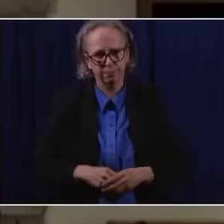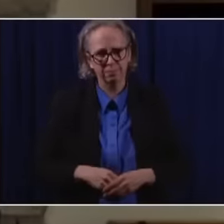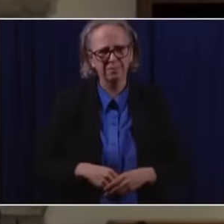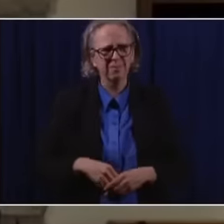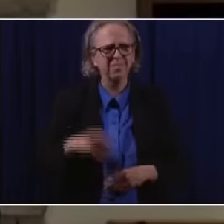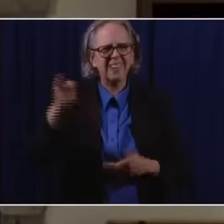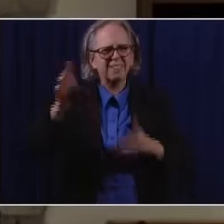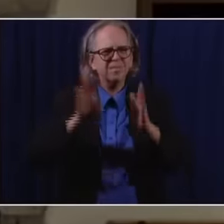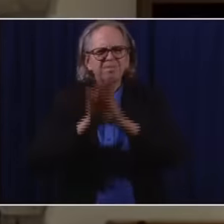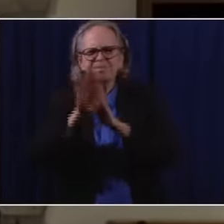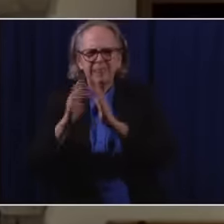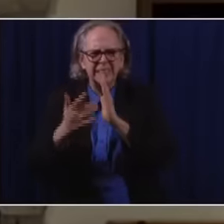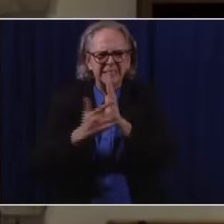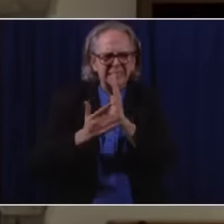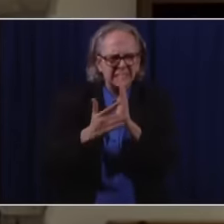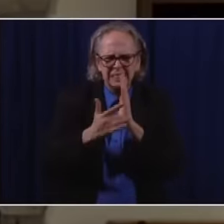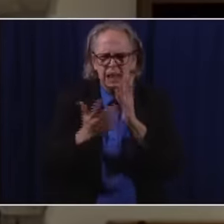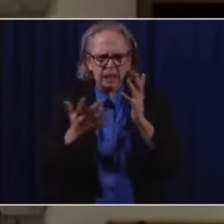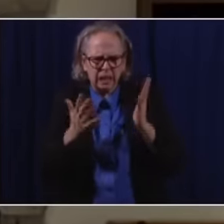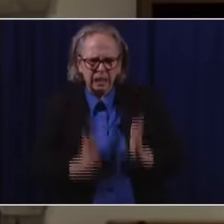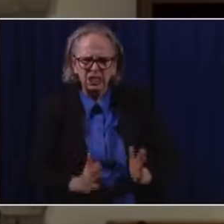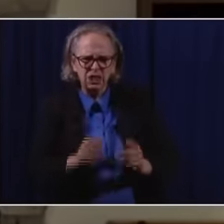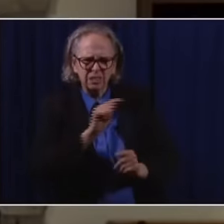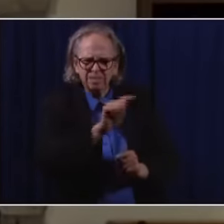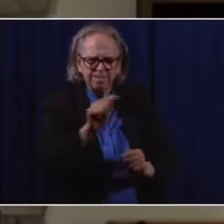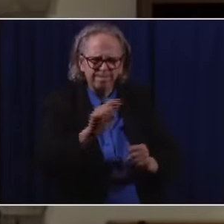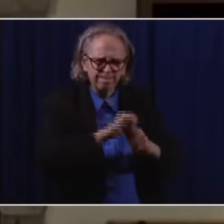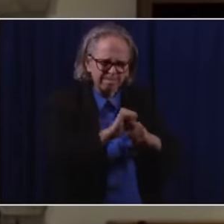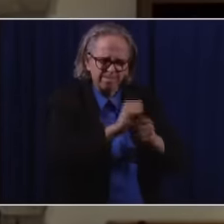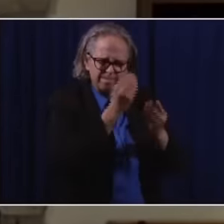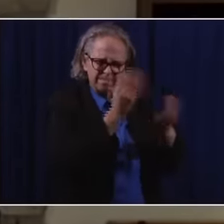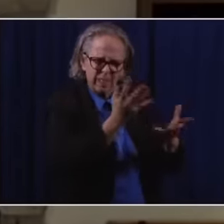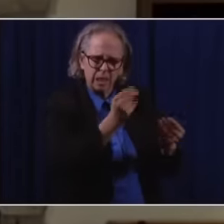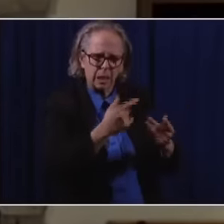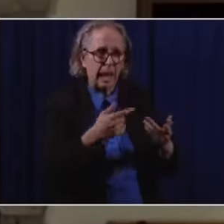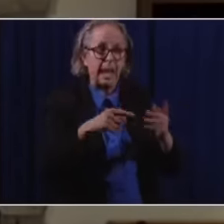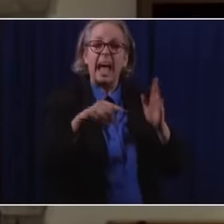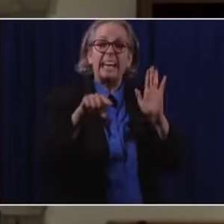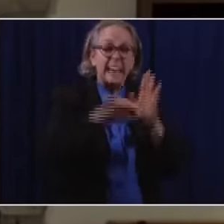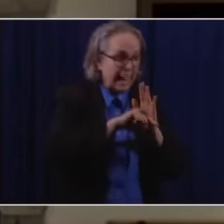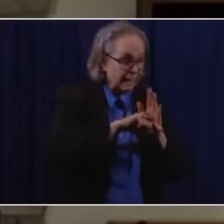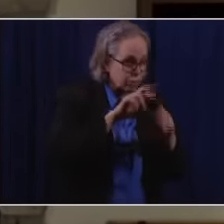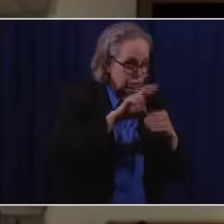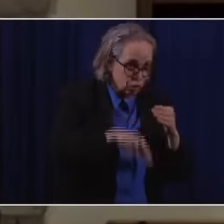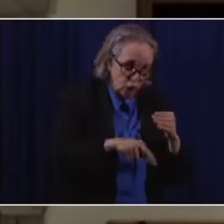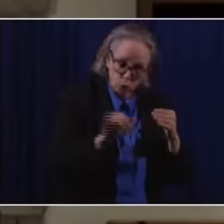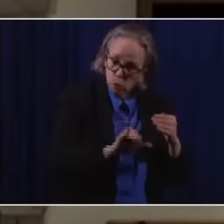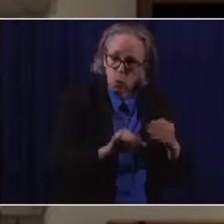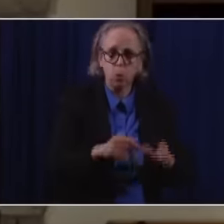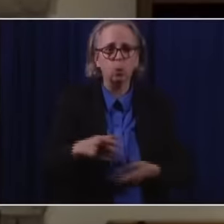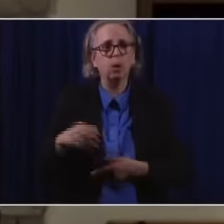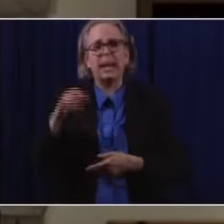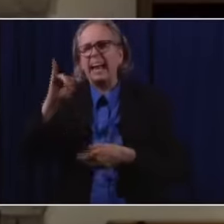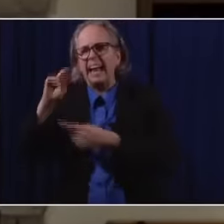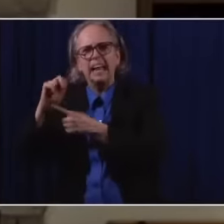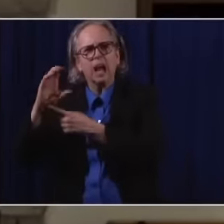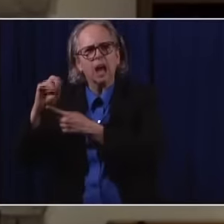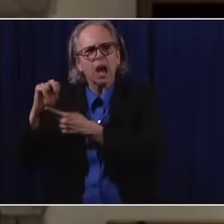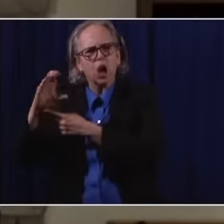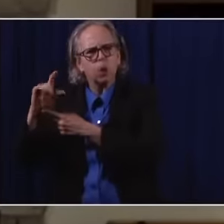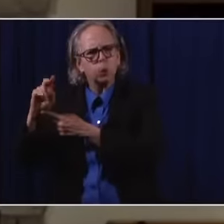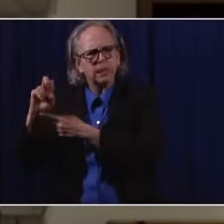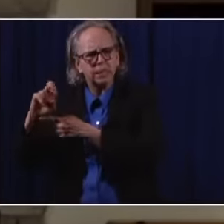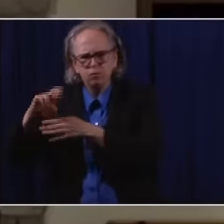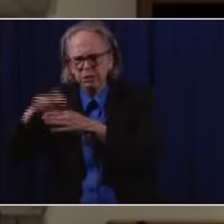negative test results. The pandemic has shed a light on the need for better data collection methods and systems, and this is one of the improvements